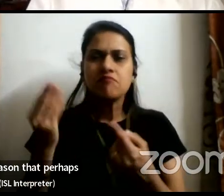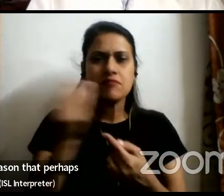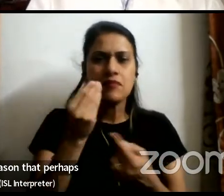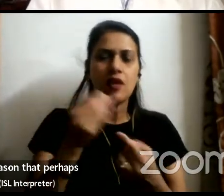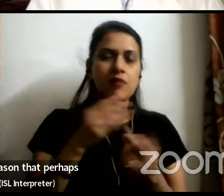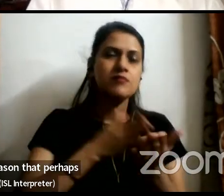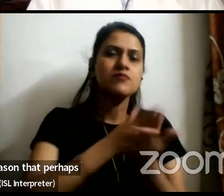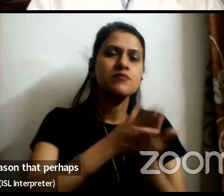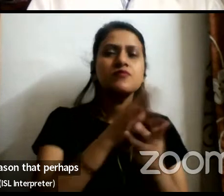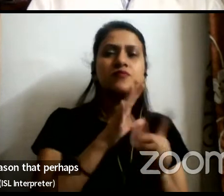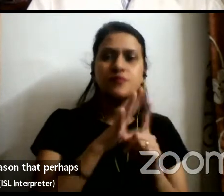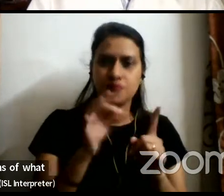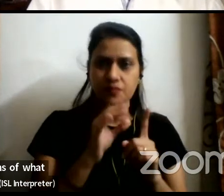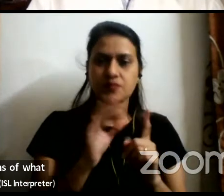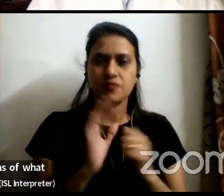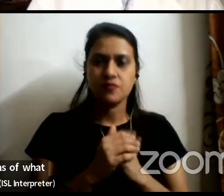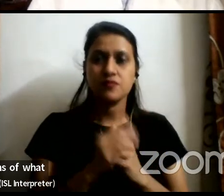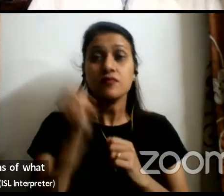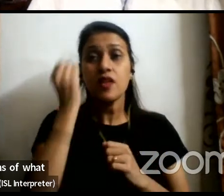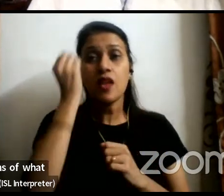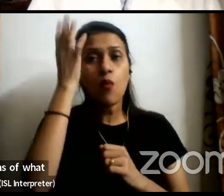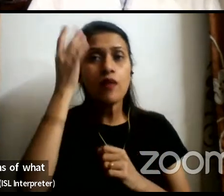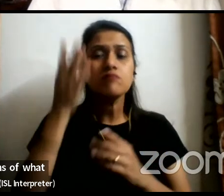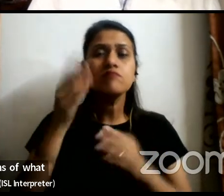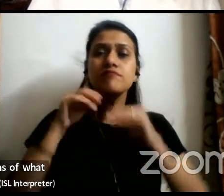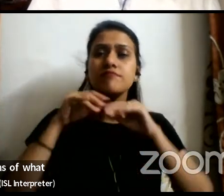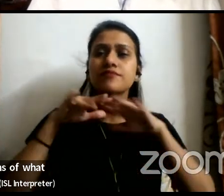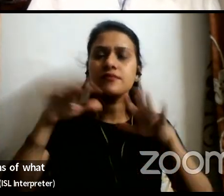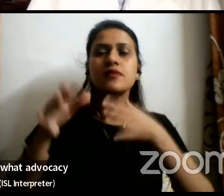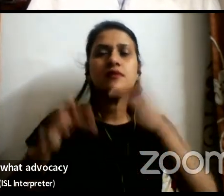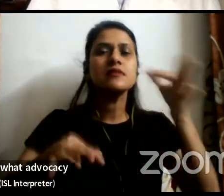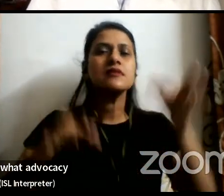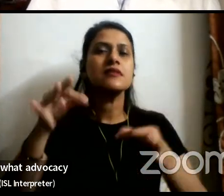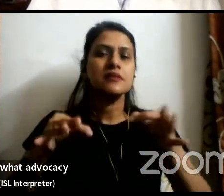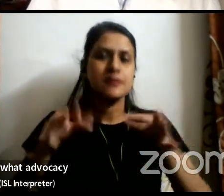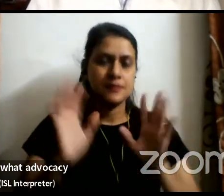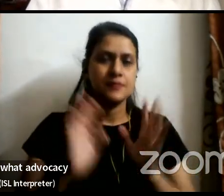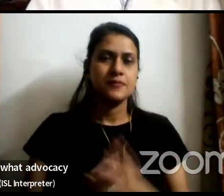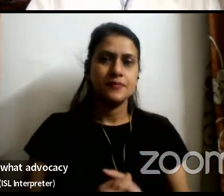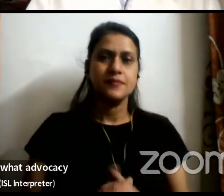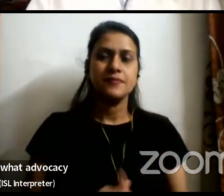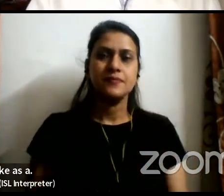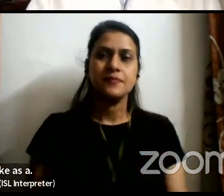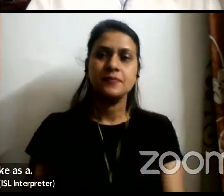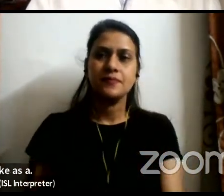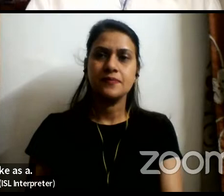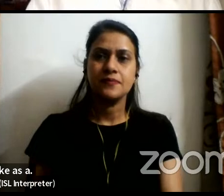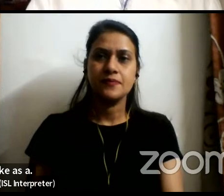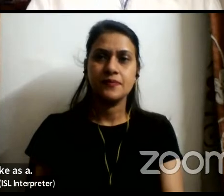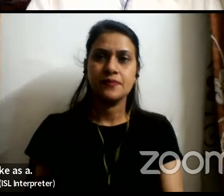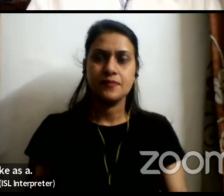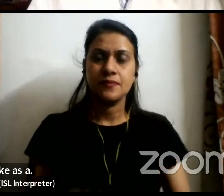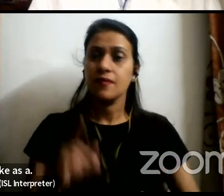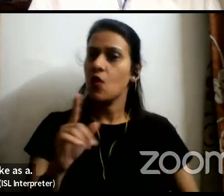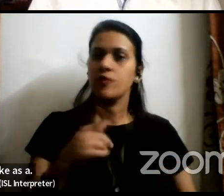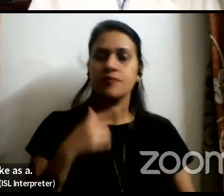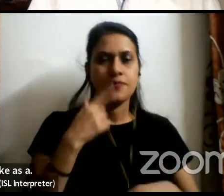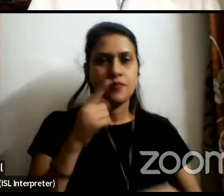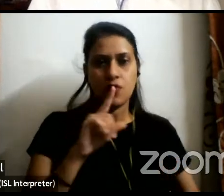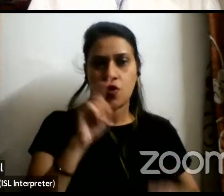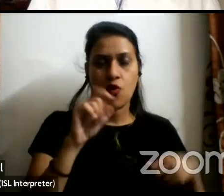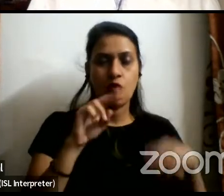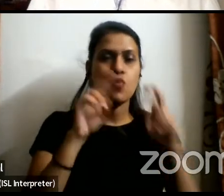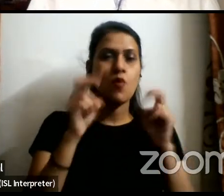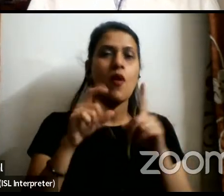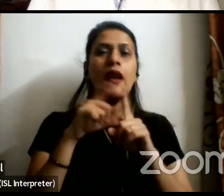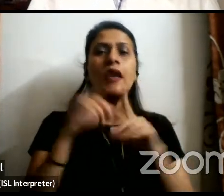of what advocacy measures that we want to take as a country. So let's move to digital markets now, because that's